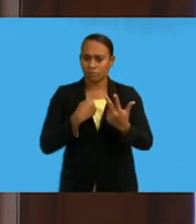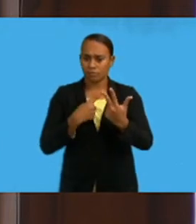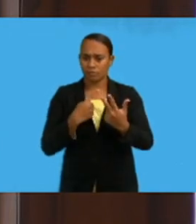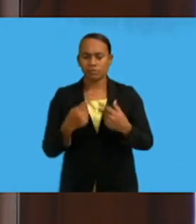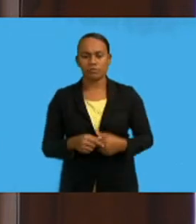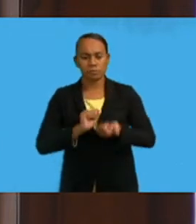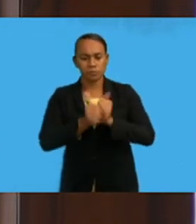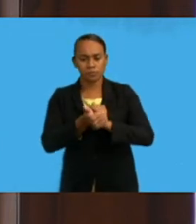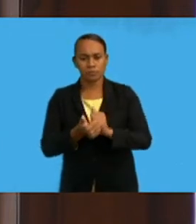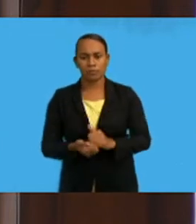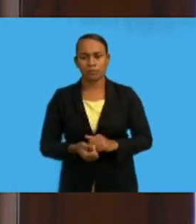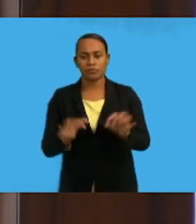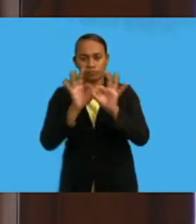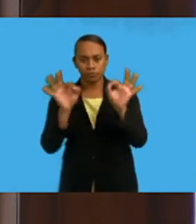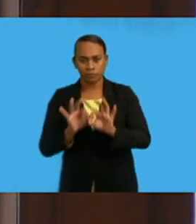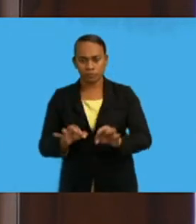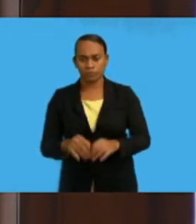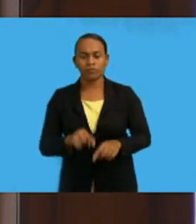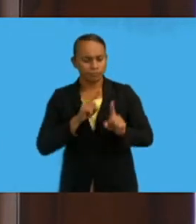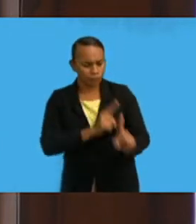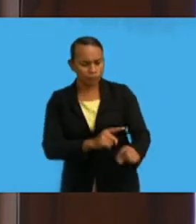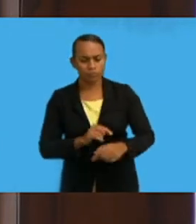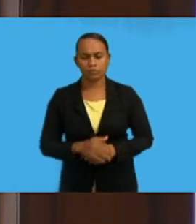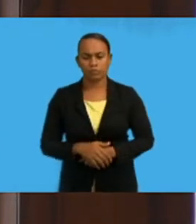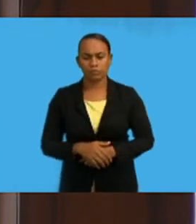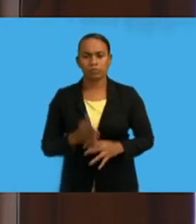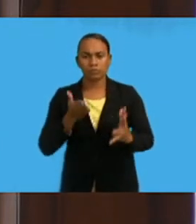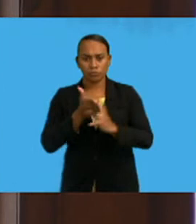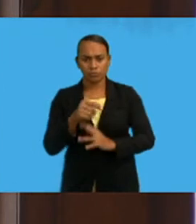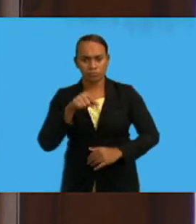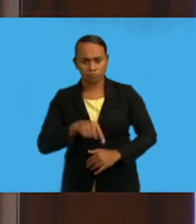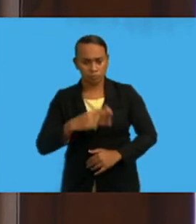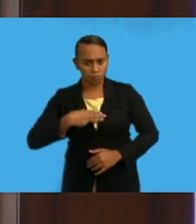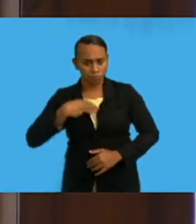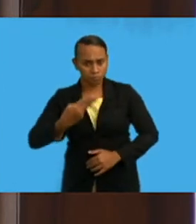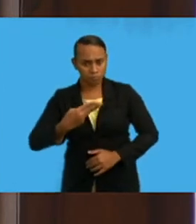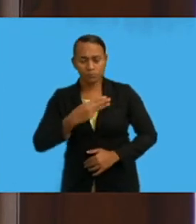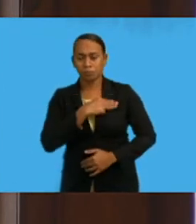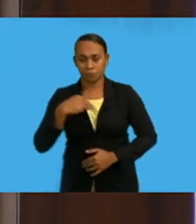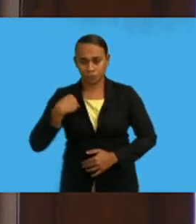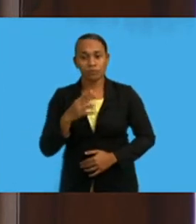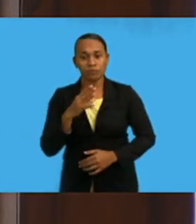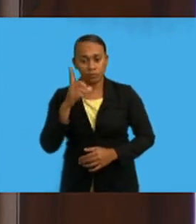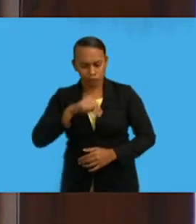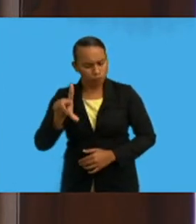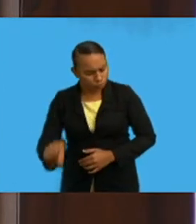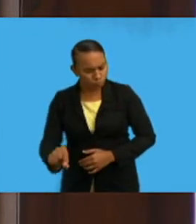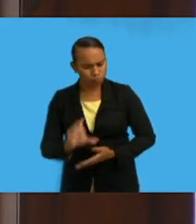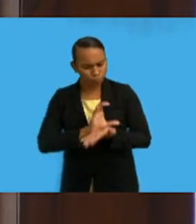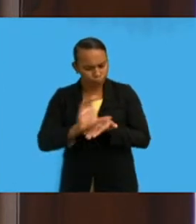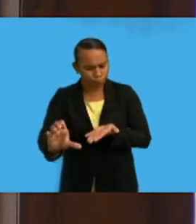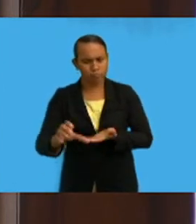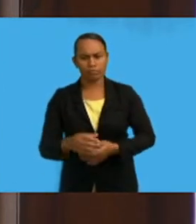to follow suit. Through an initiative by my ministry, we have been able to apply successfully for a grant to promote